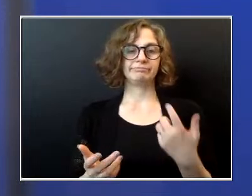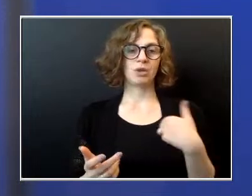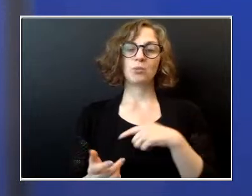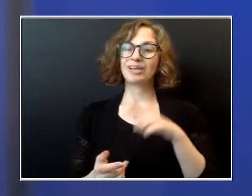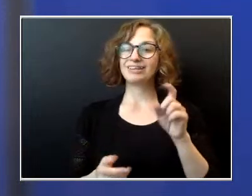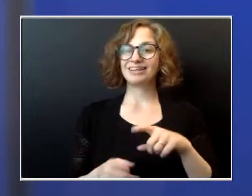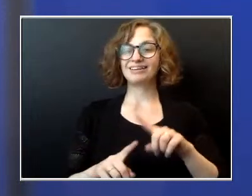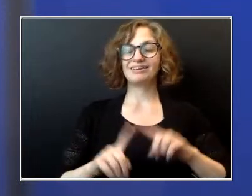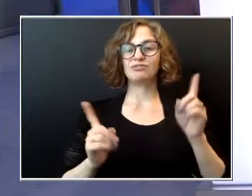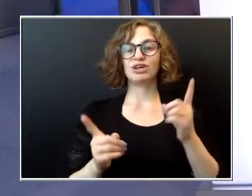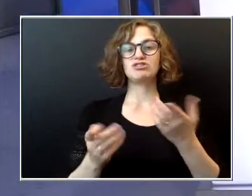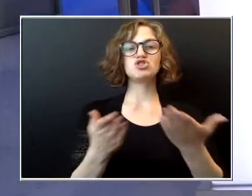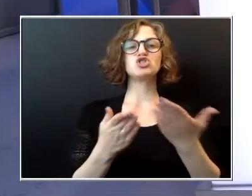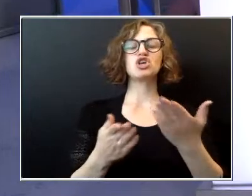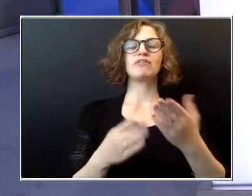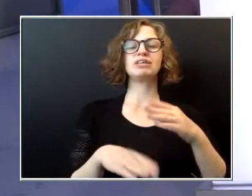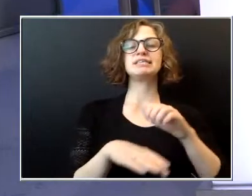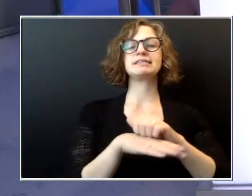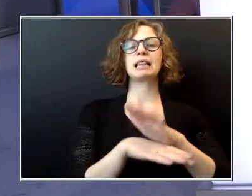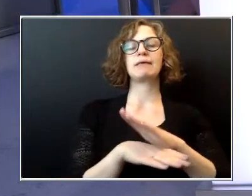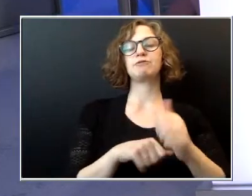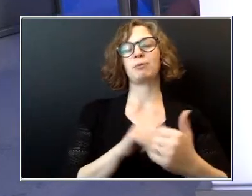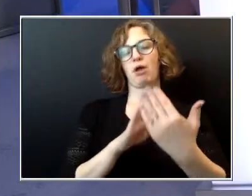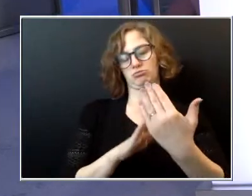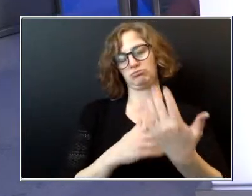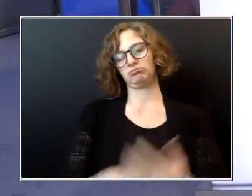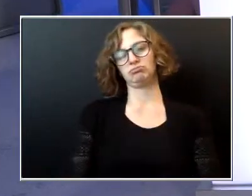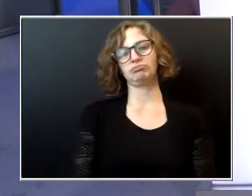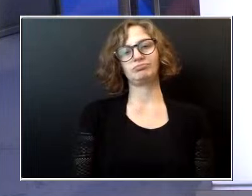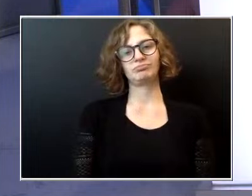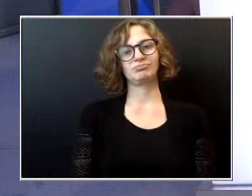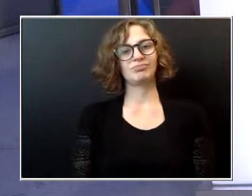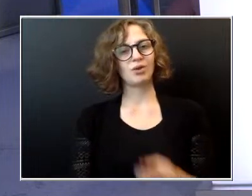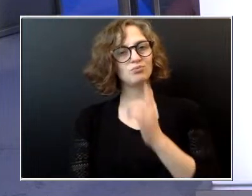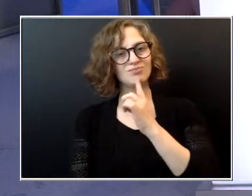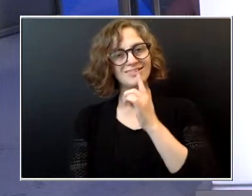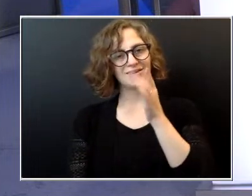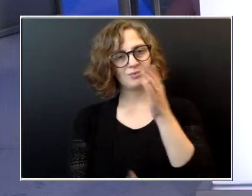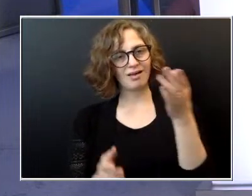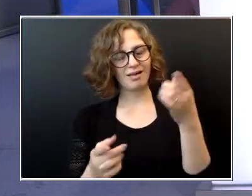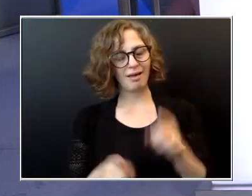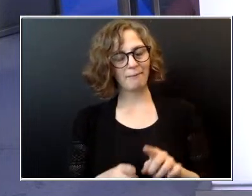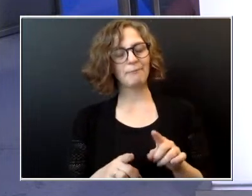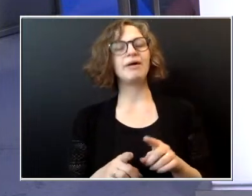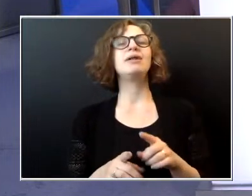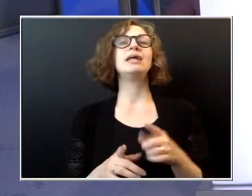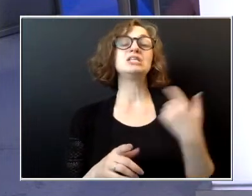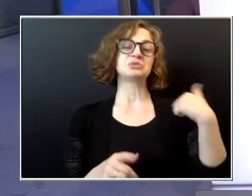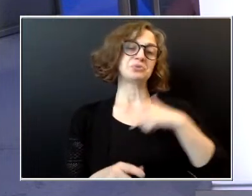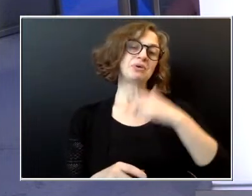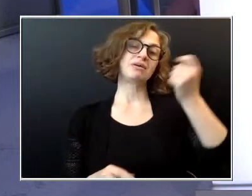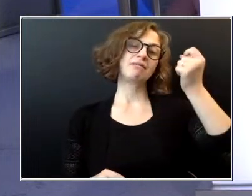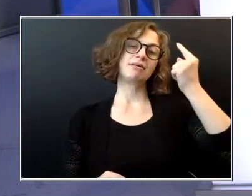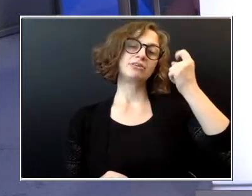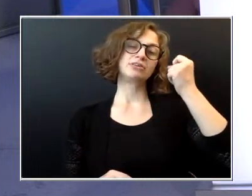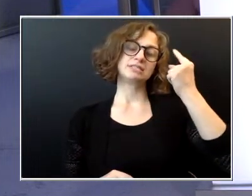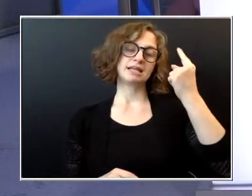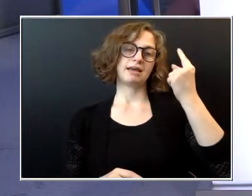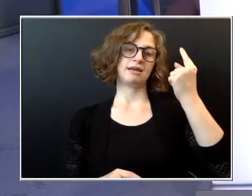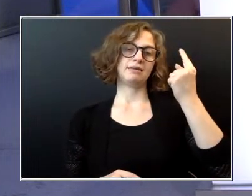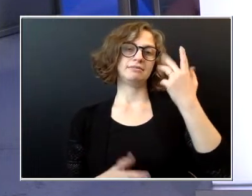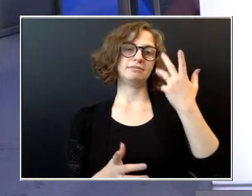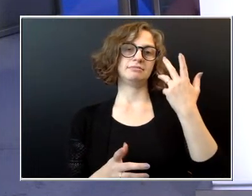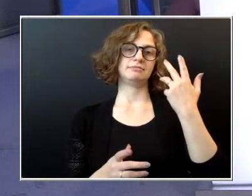at. Yeah, and I think the real thing is that what's going to happen, and you guys comment on this, is we understand the impact of human genome